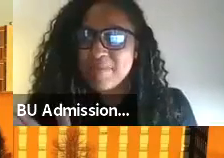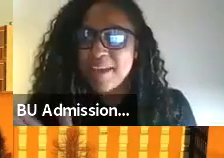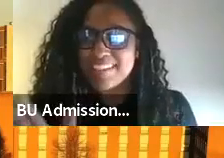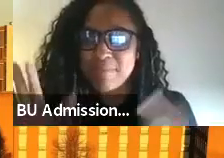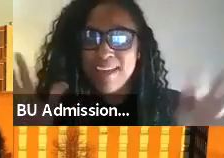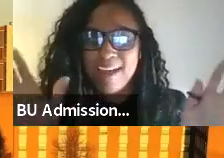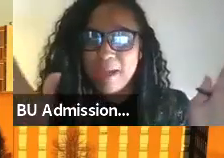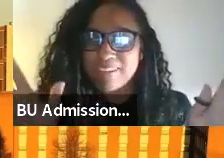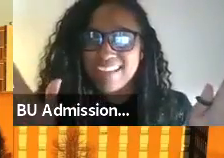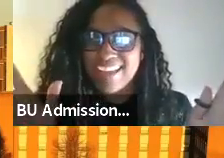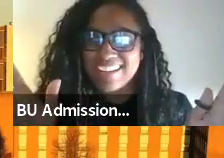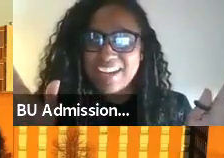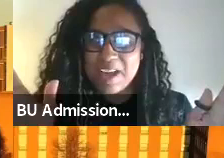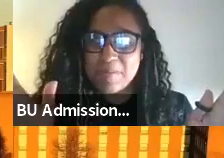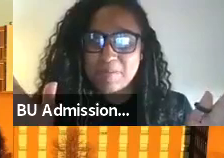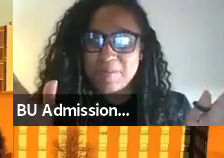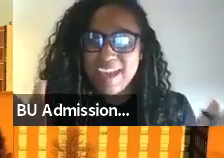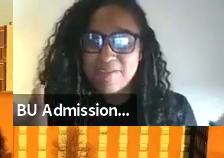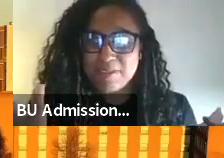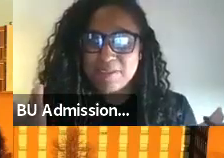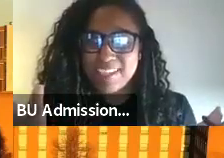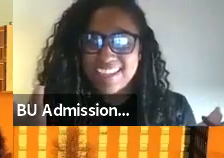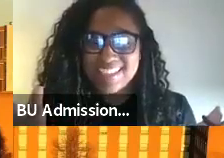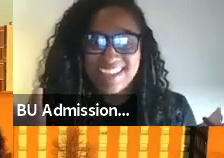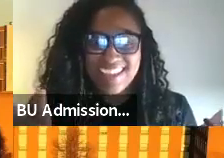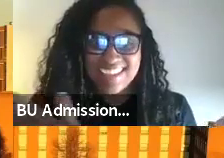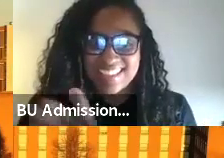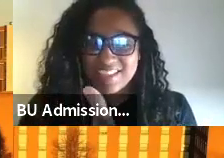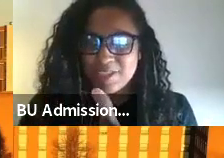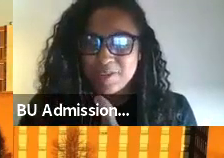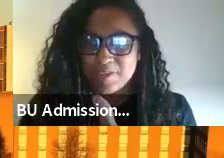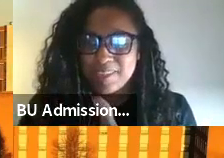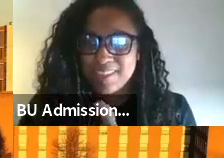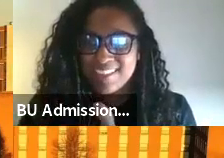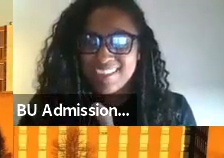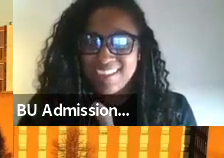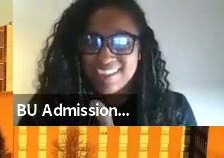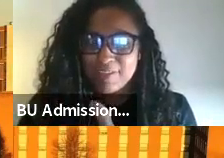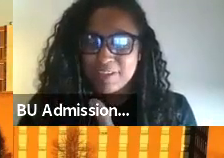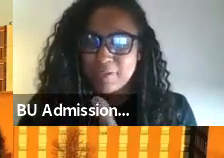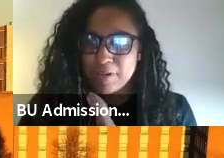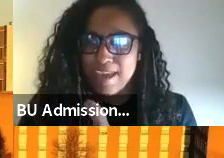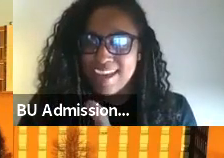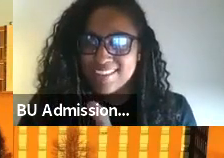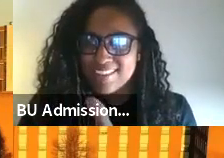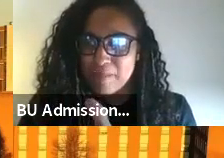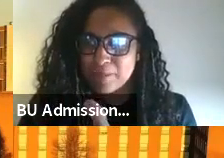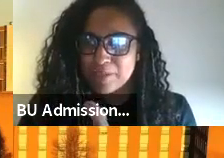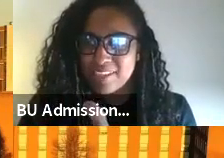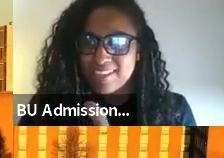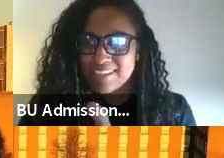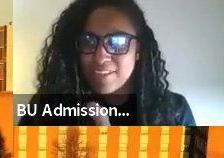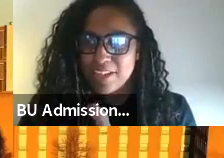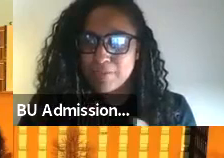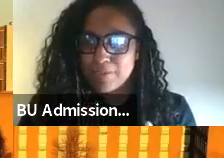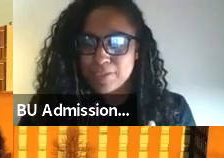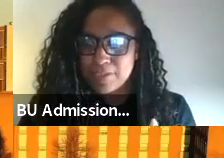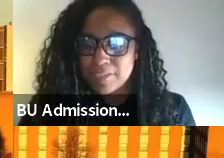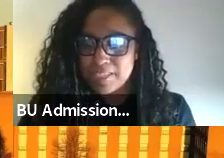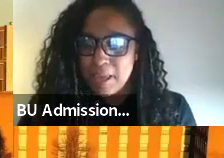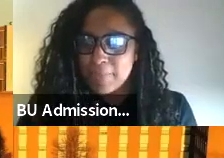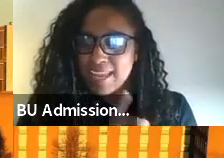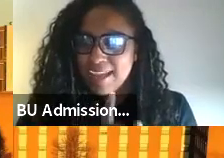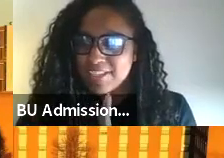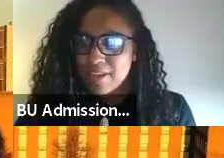Okay, thank you so much. I'm glad we have you joining us today, because that just shows the different career paths and opportunities available